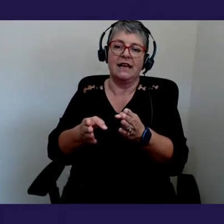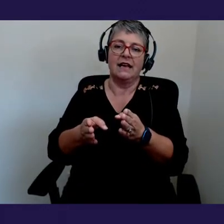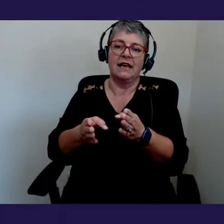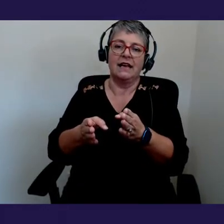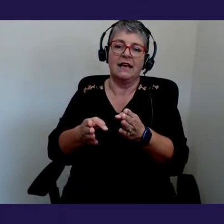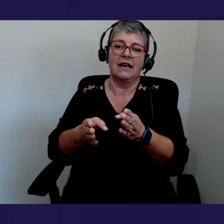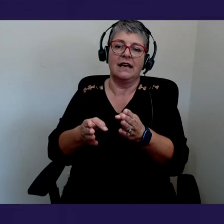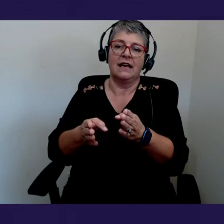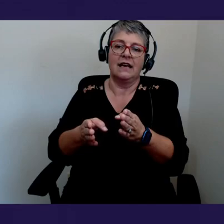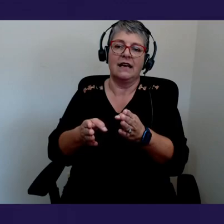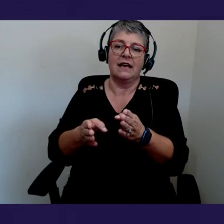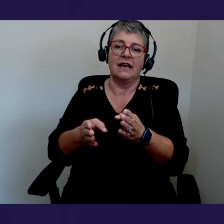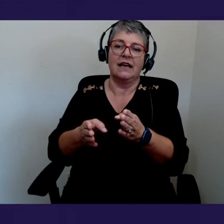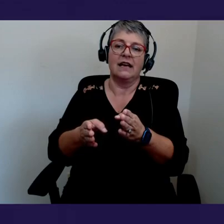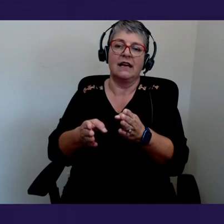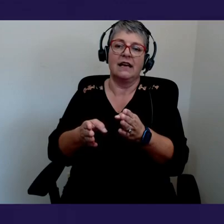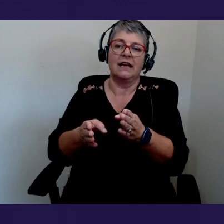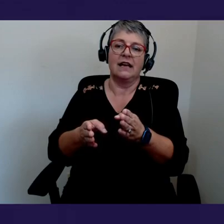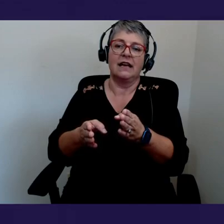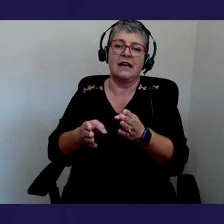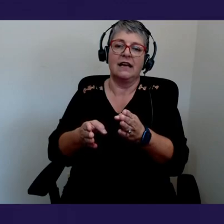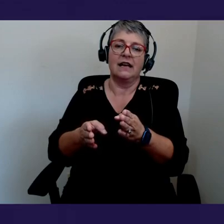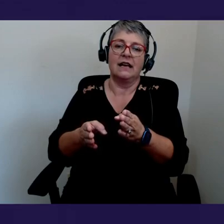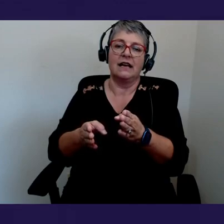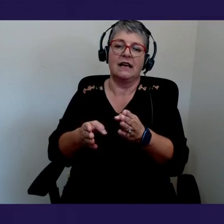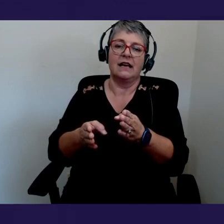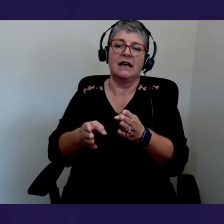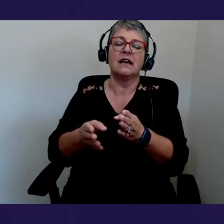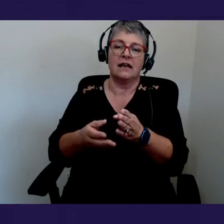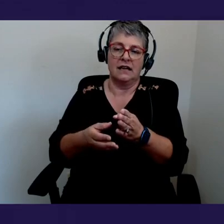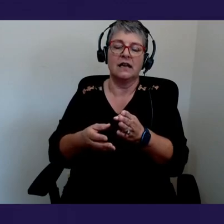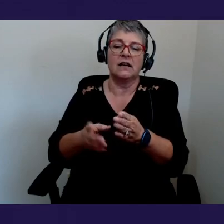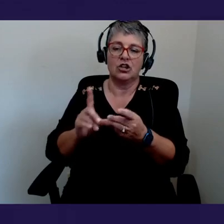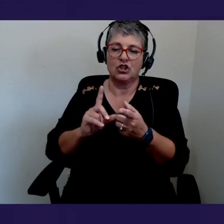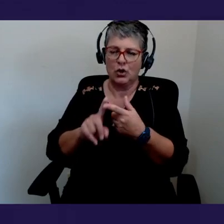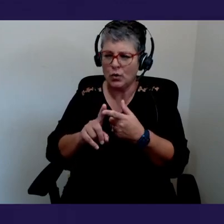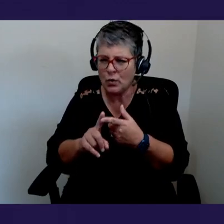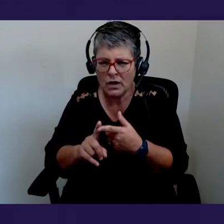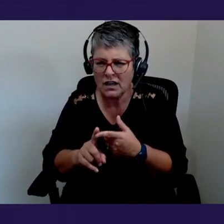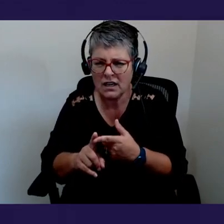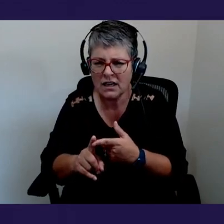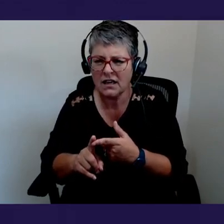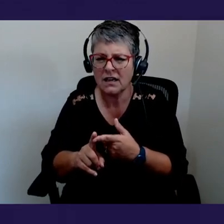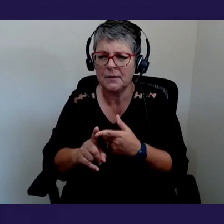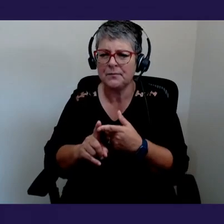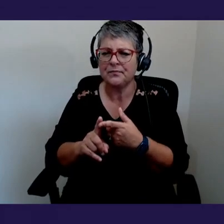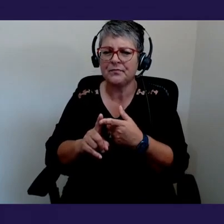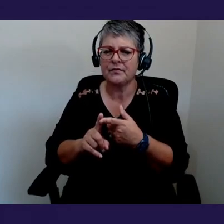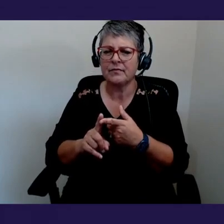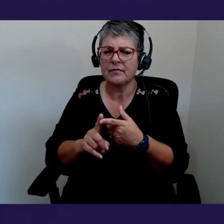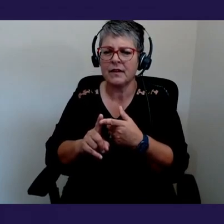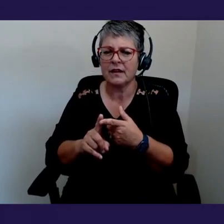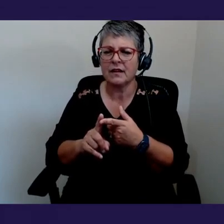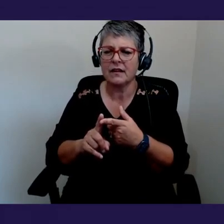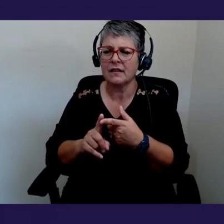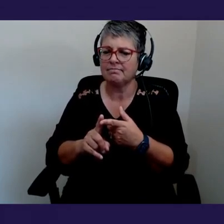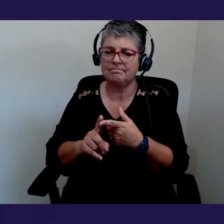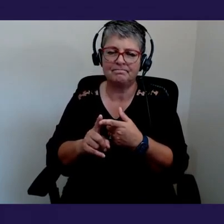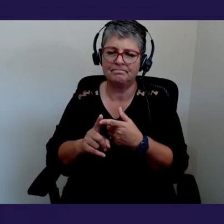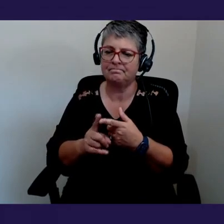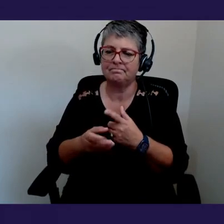to respond to this pandemic. You all just stay home and be quiet and it'll be over soon. that was the prevailing idea that people got from